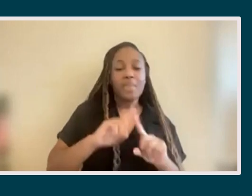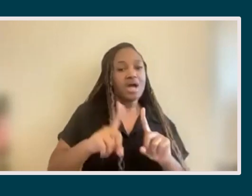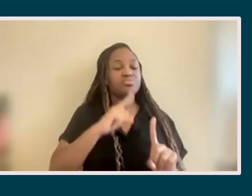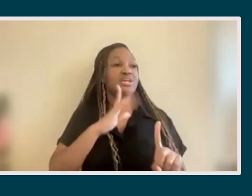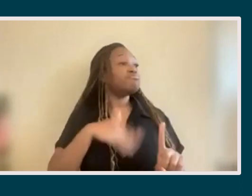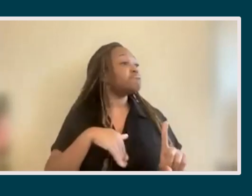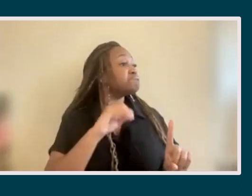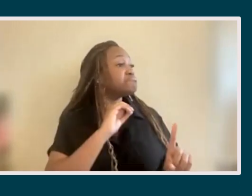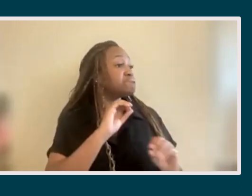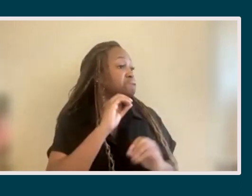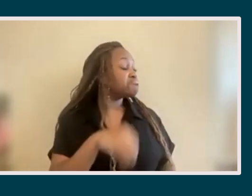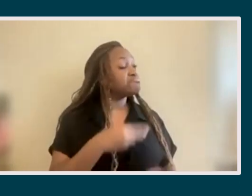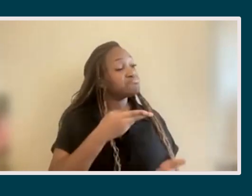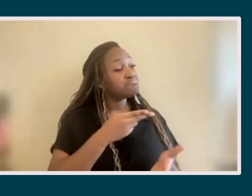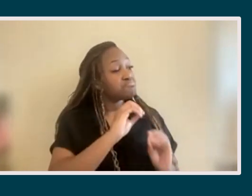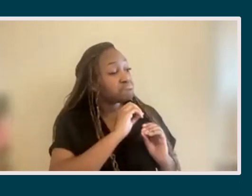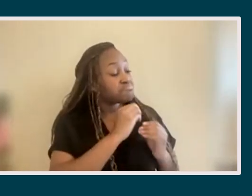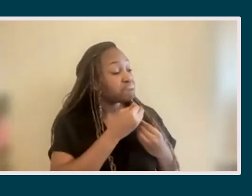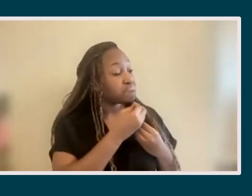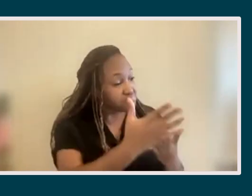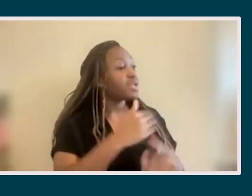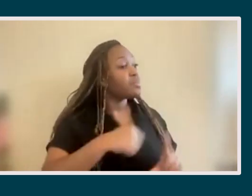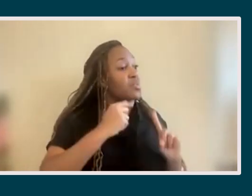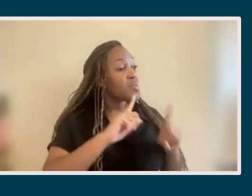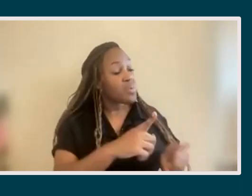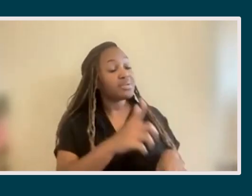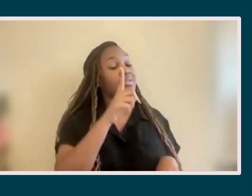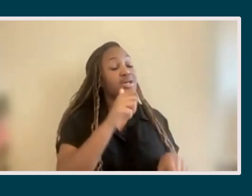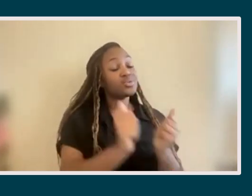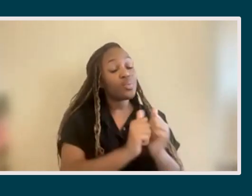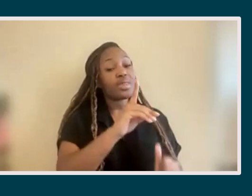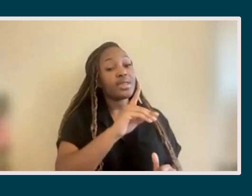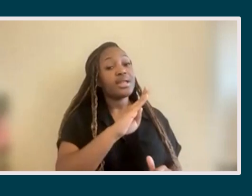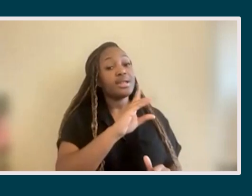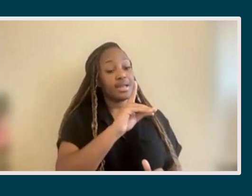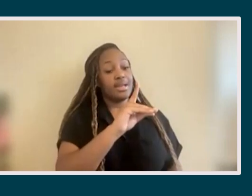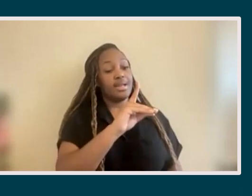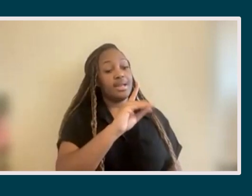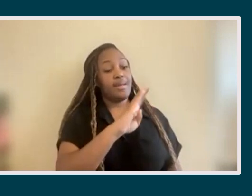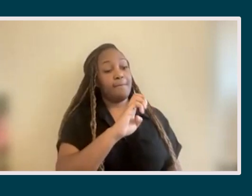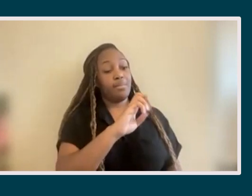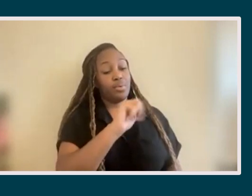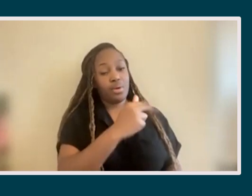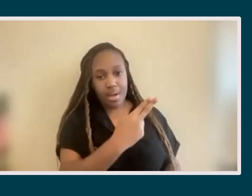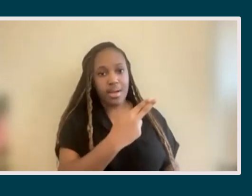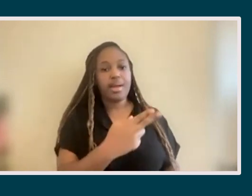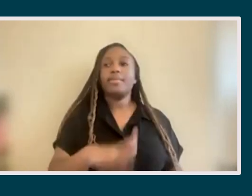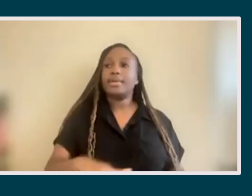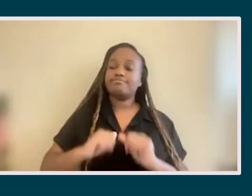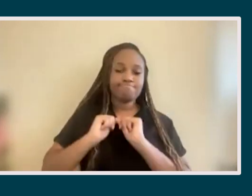would be speechless. And yes, that it still happens, but a lot still has